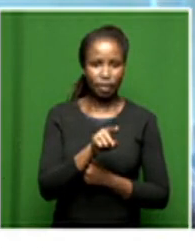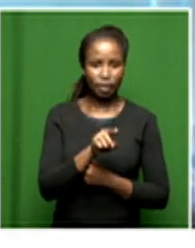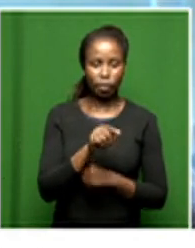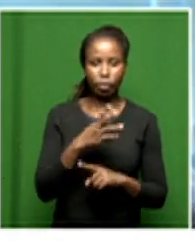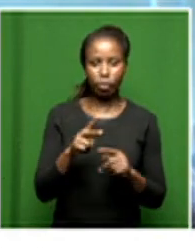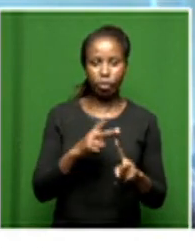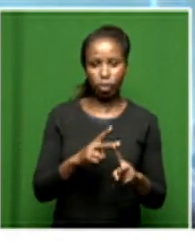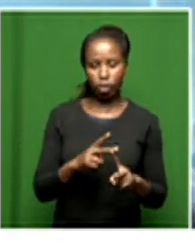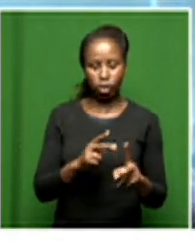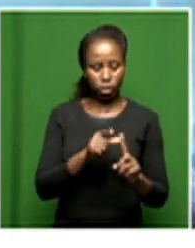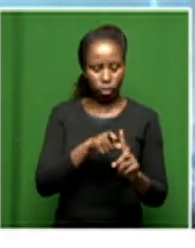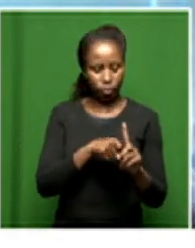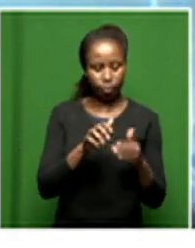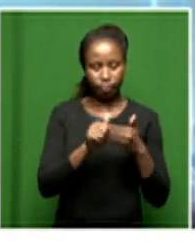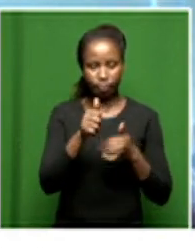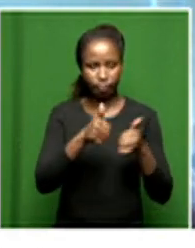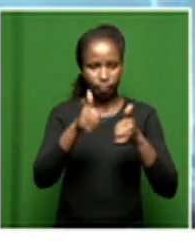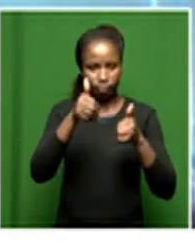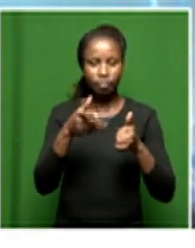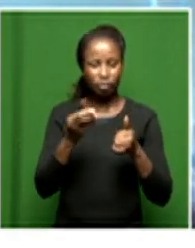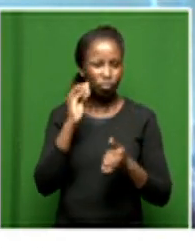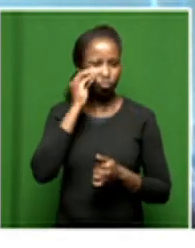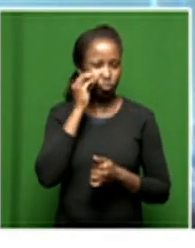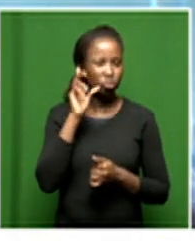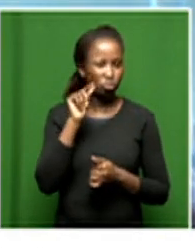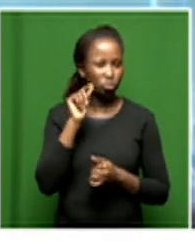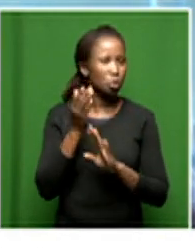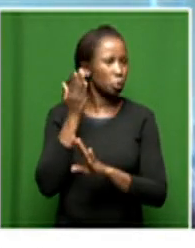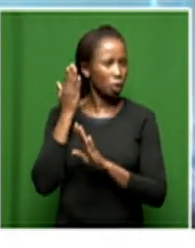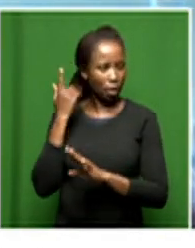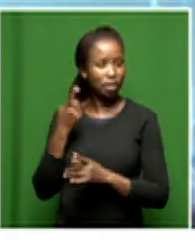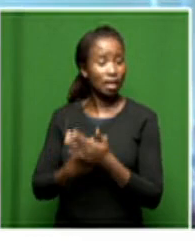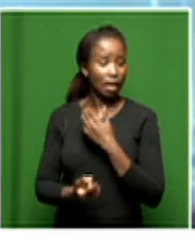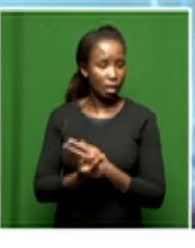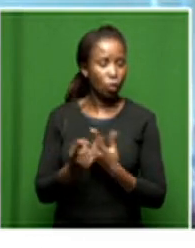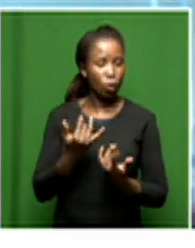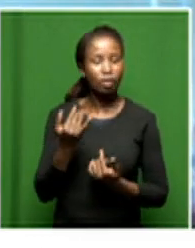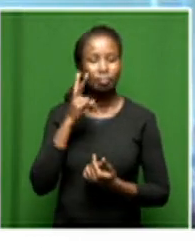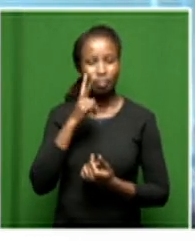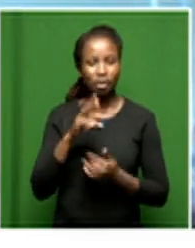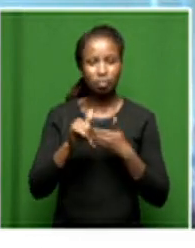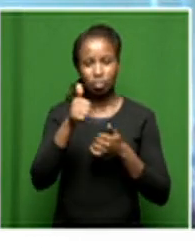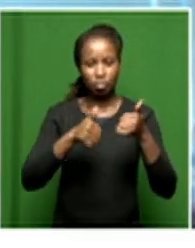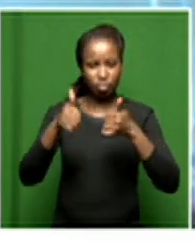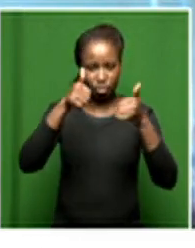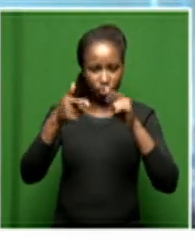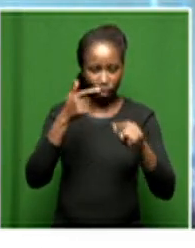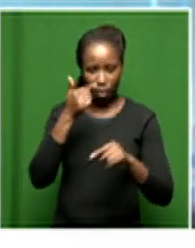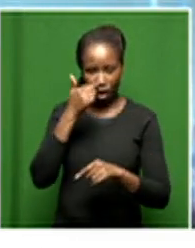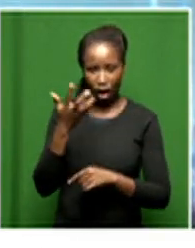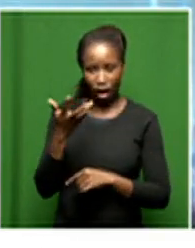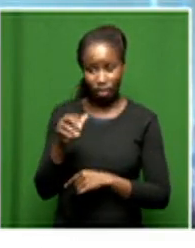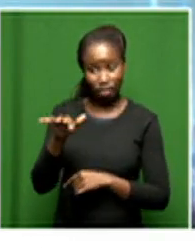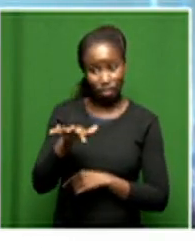interesting past, but I think he is someone who, if I think of some of the senior coloured leaders in the Democratic Alliance, he's